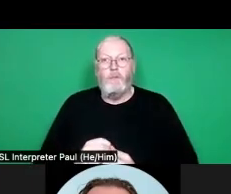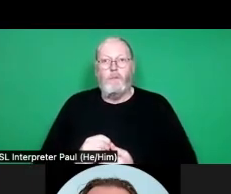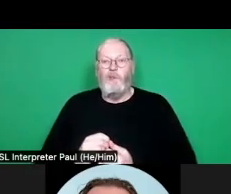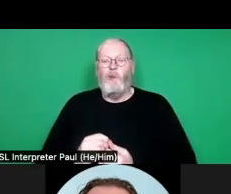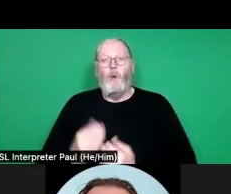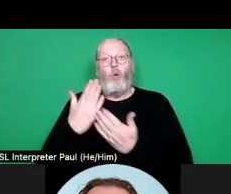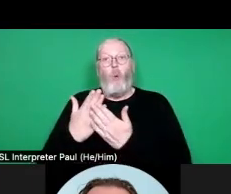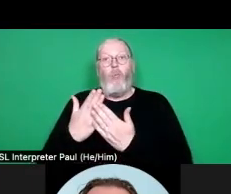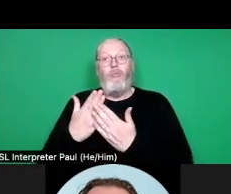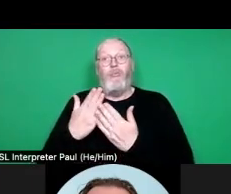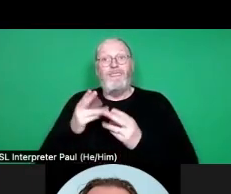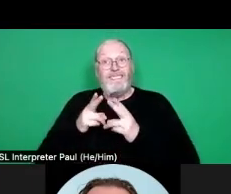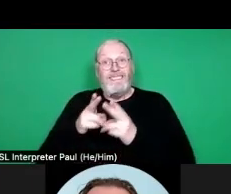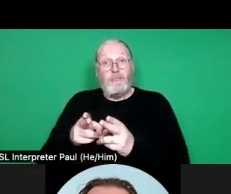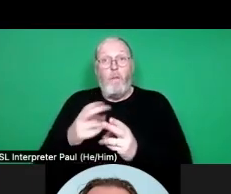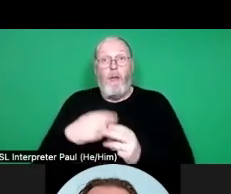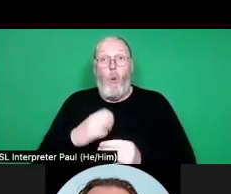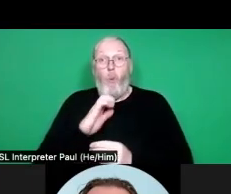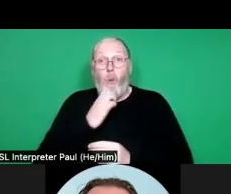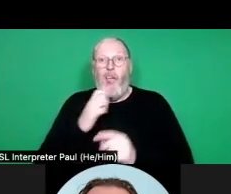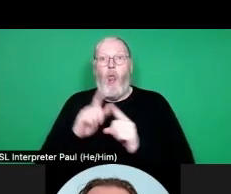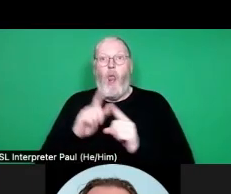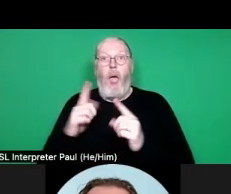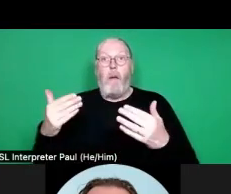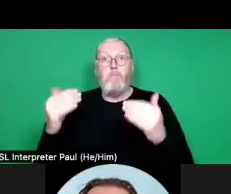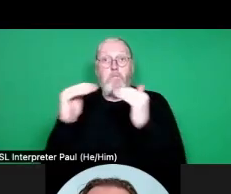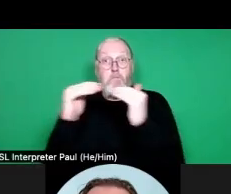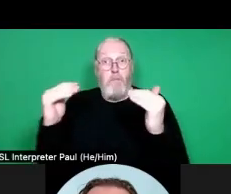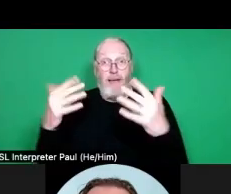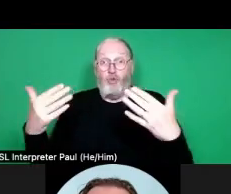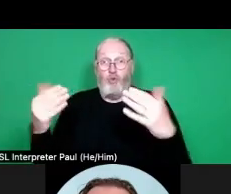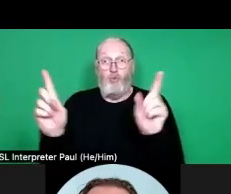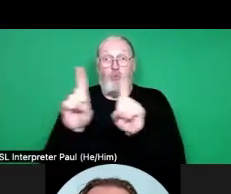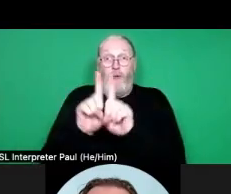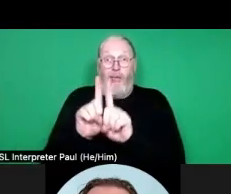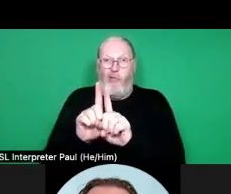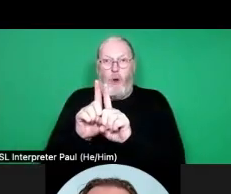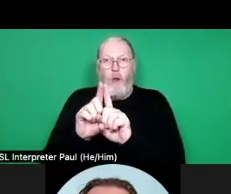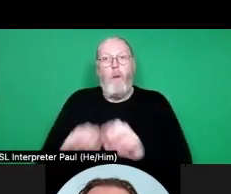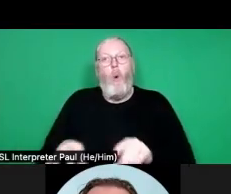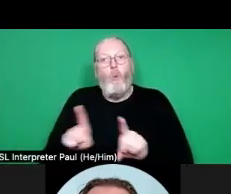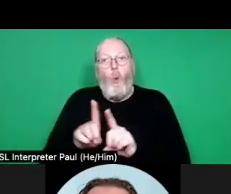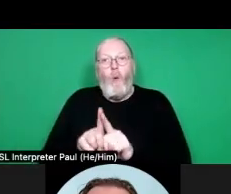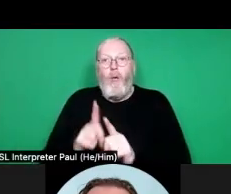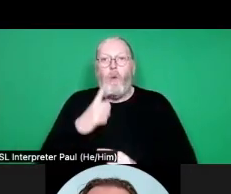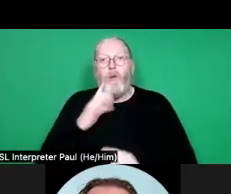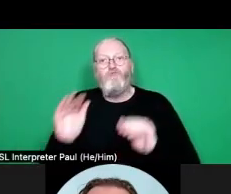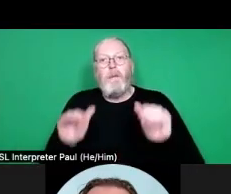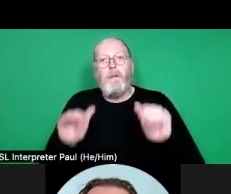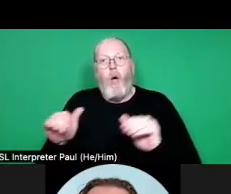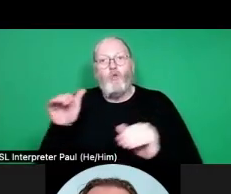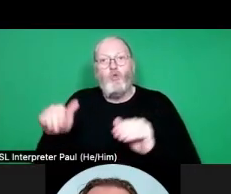determines some part of relationships, such as the meals that they eat during their day.